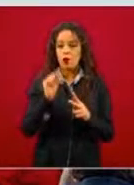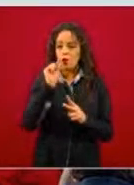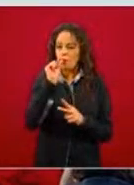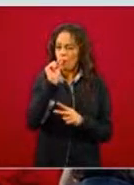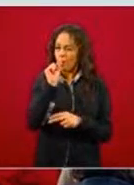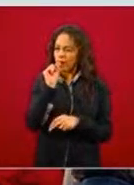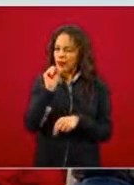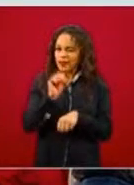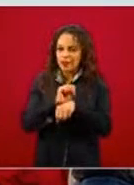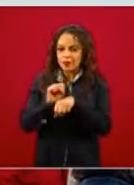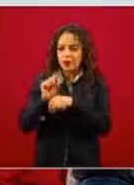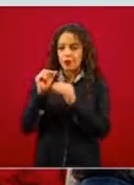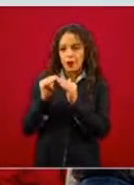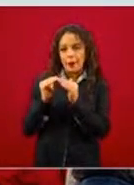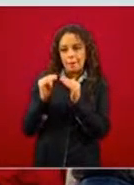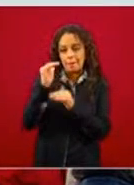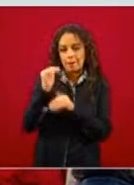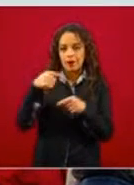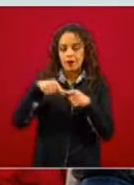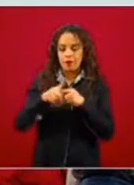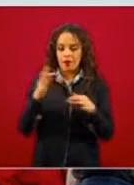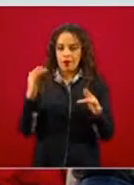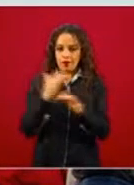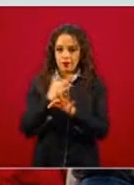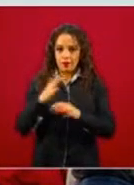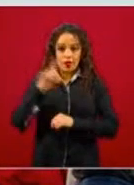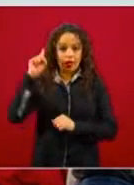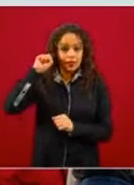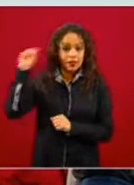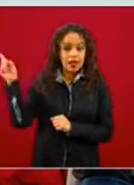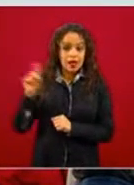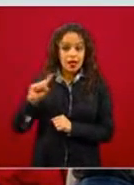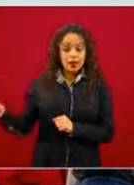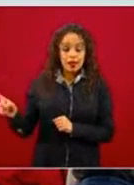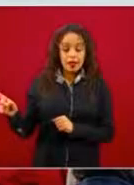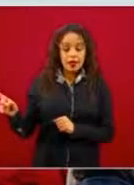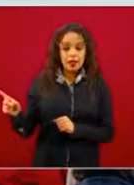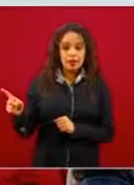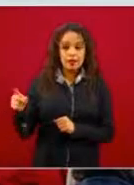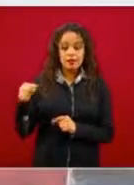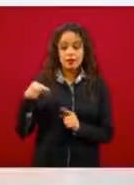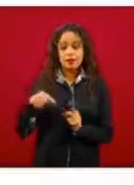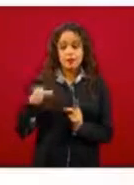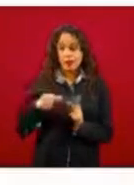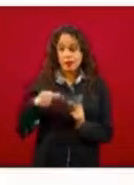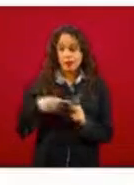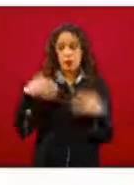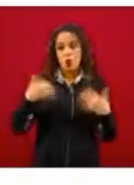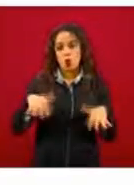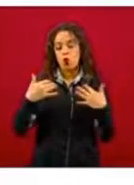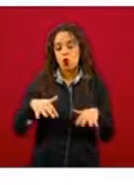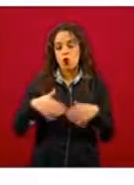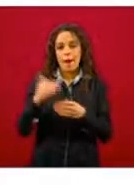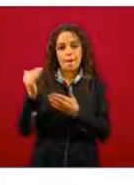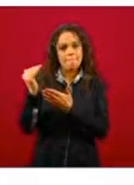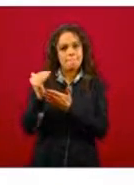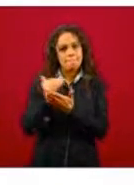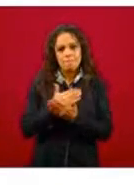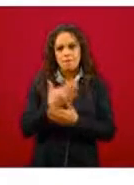and Zacatecas, they do show a small increase in their activities. Zacatecas had